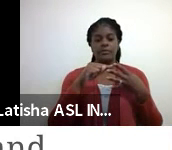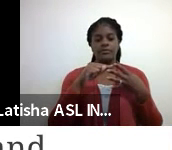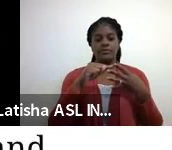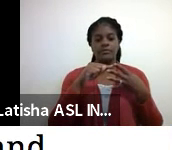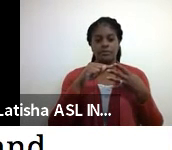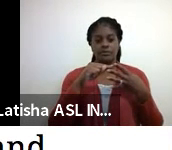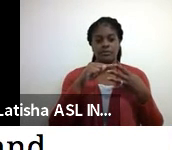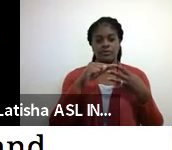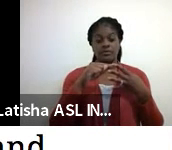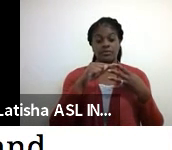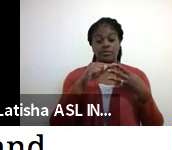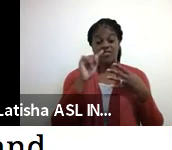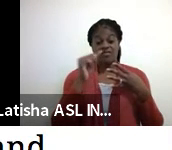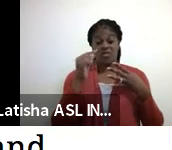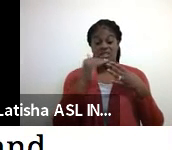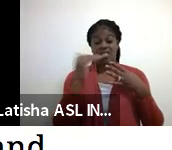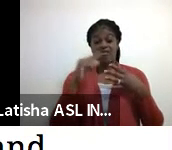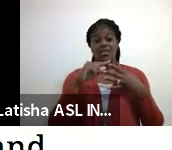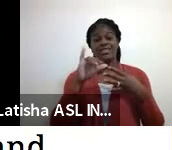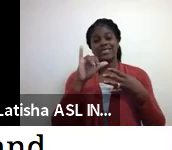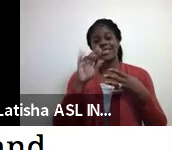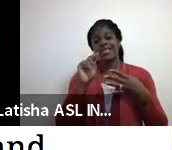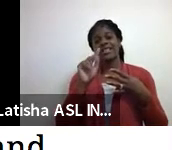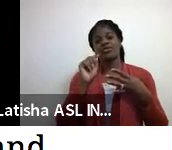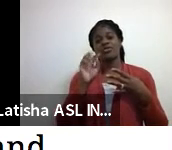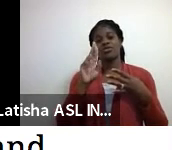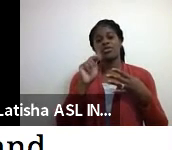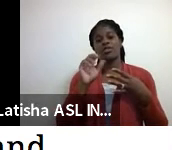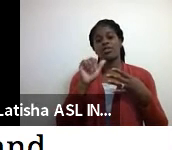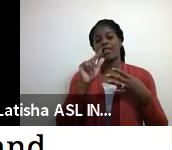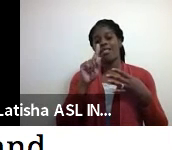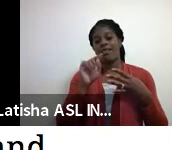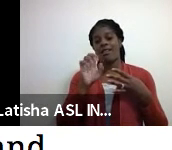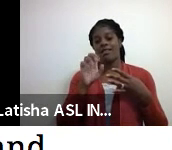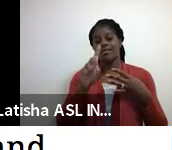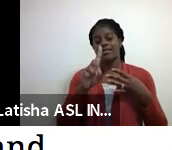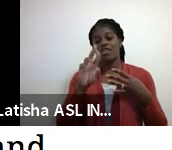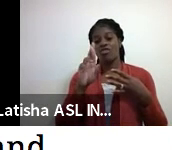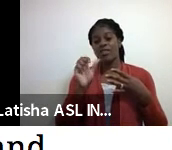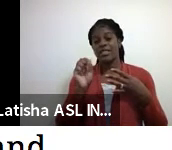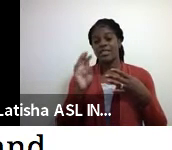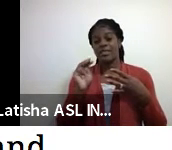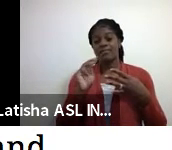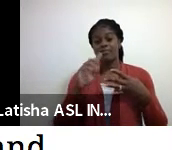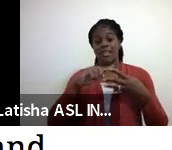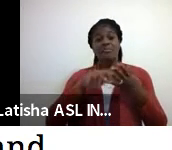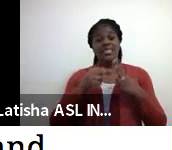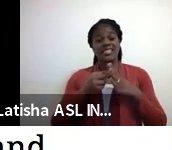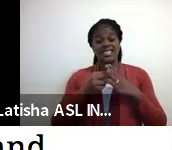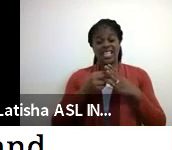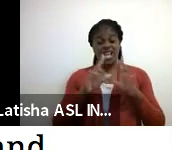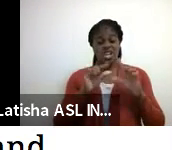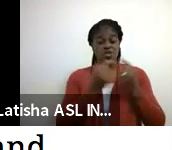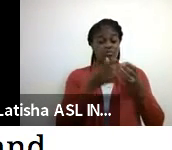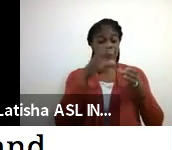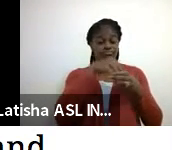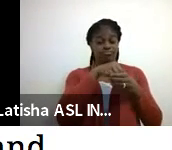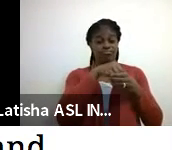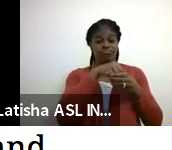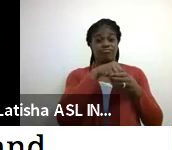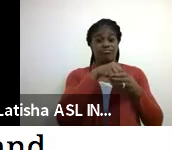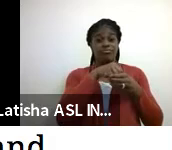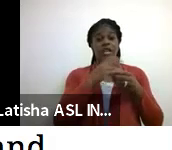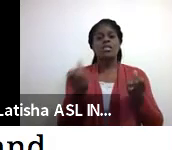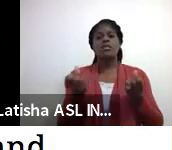The first level is internalized racism. It lies within individuals and groups. It is a